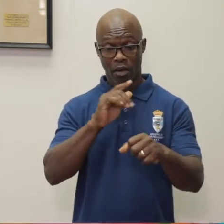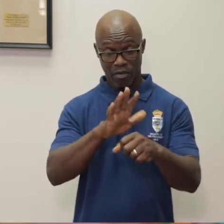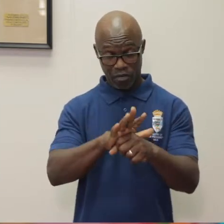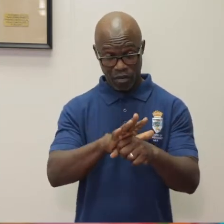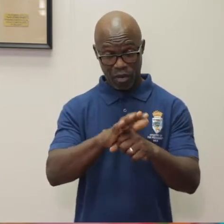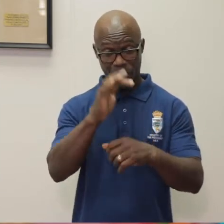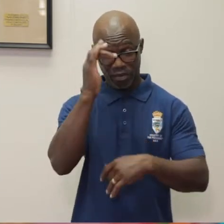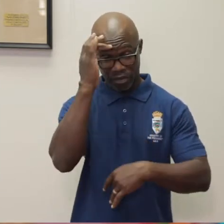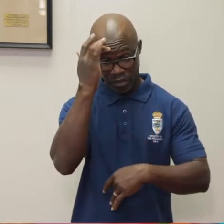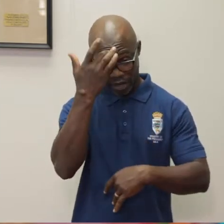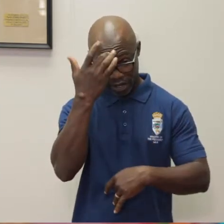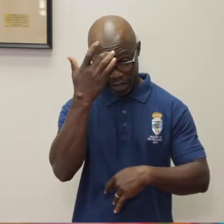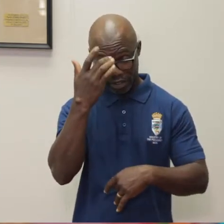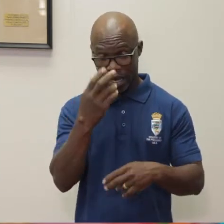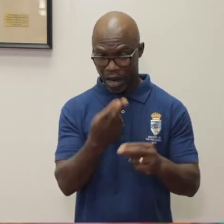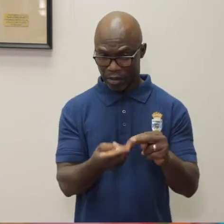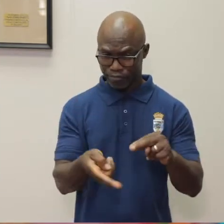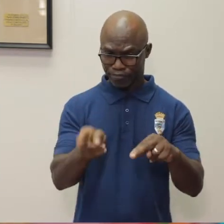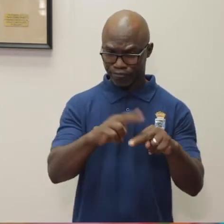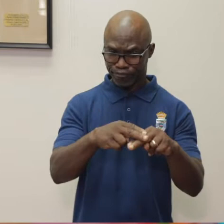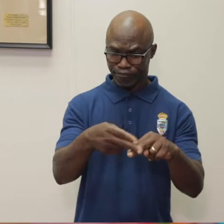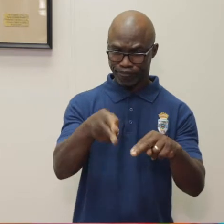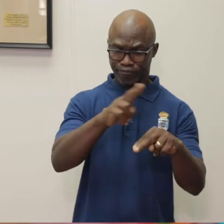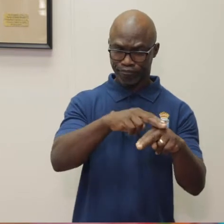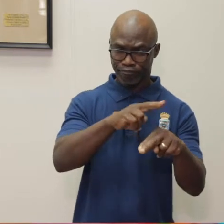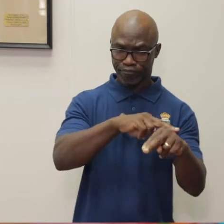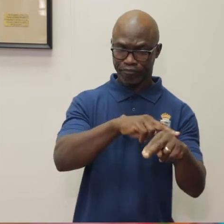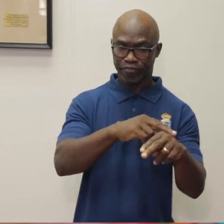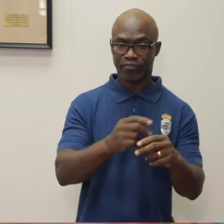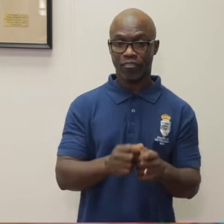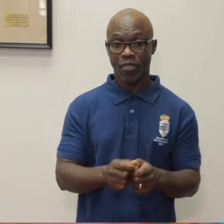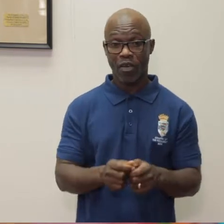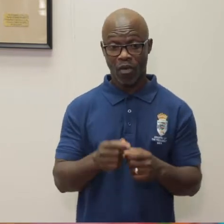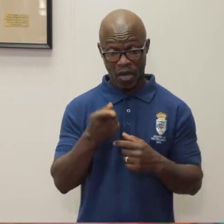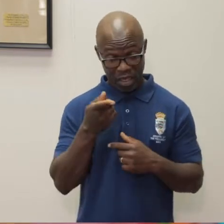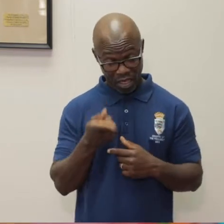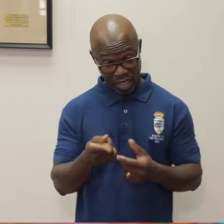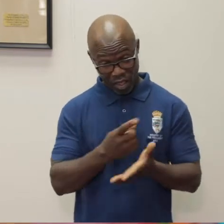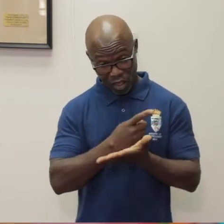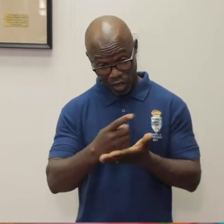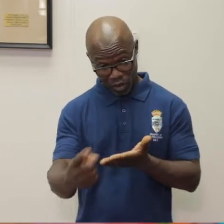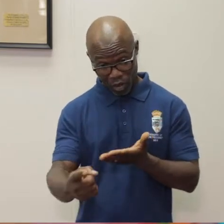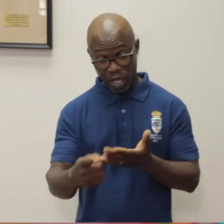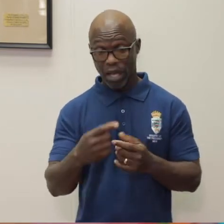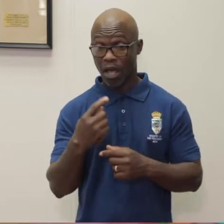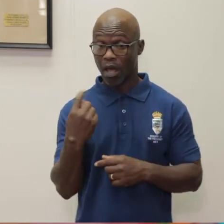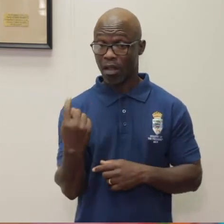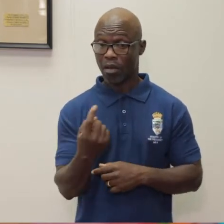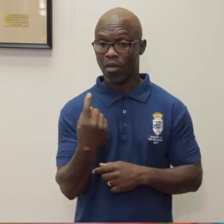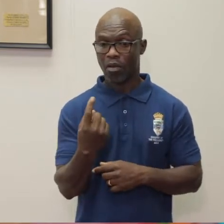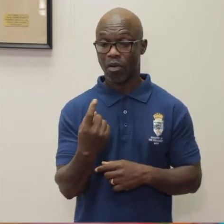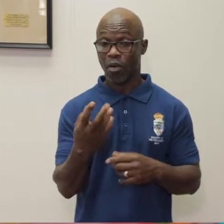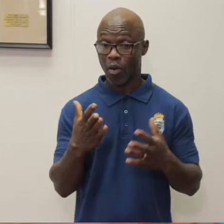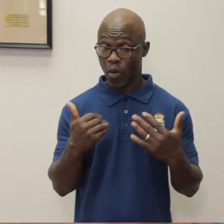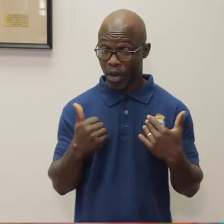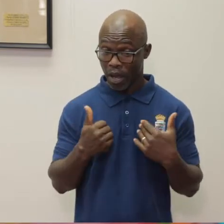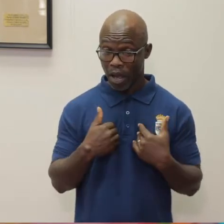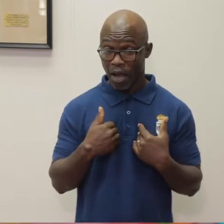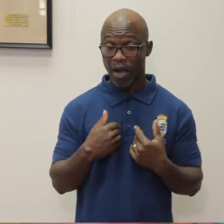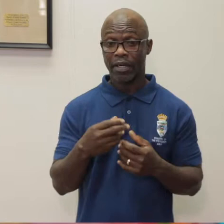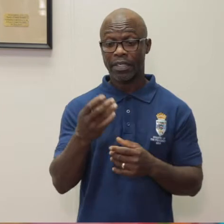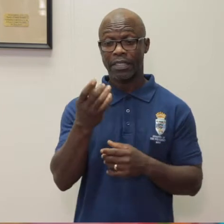are climbing rapidly. For this week alone, we have